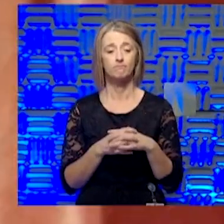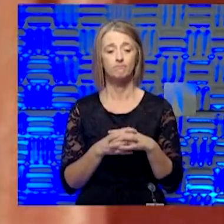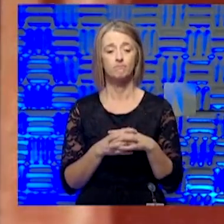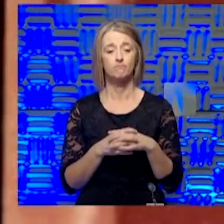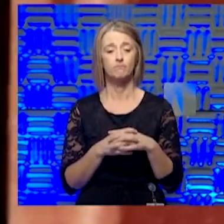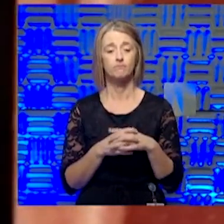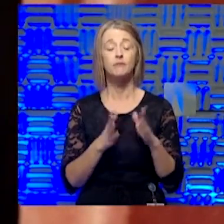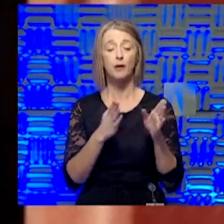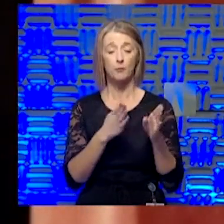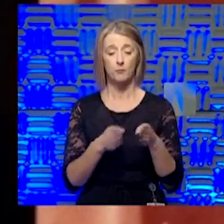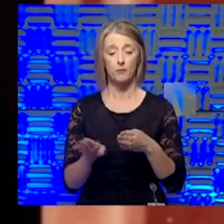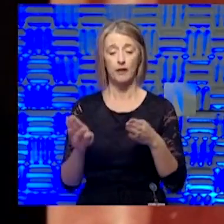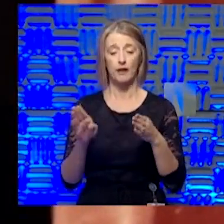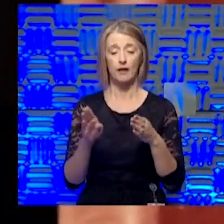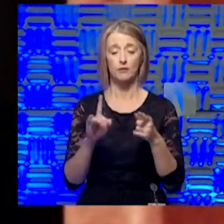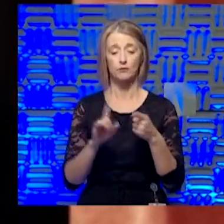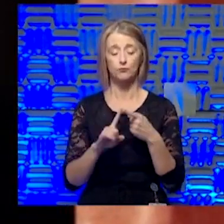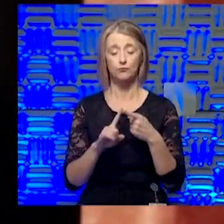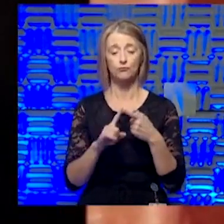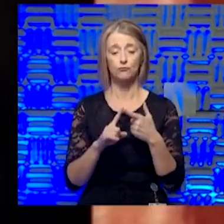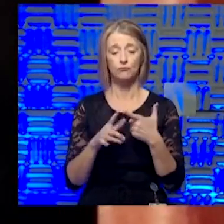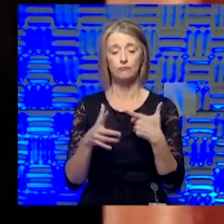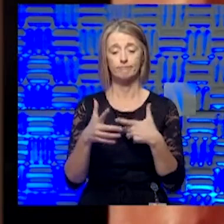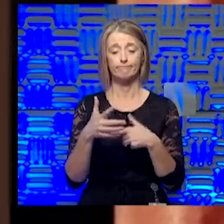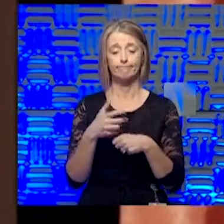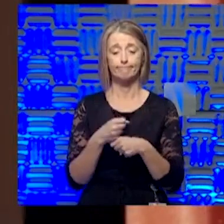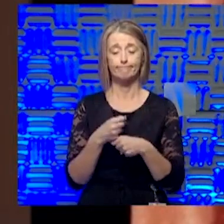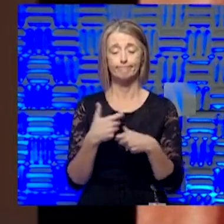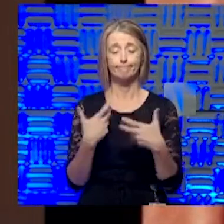they were going to try to get,